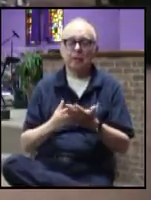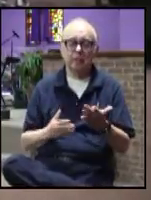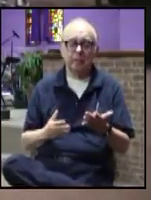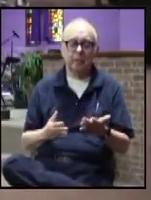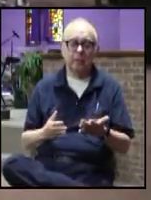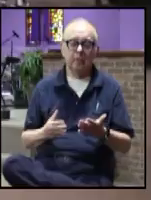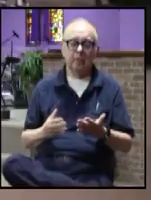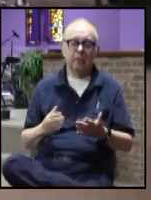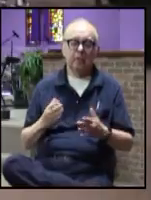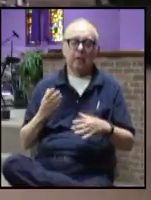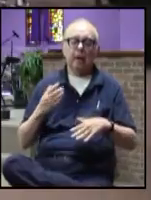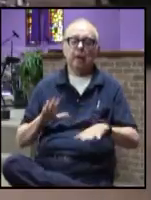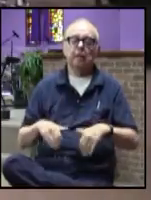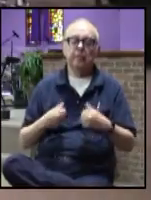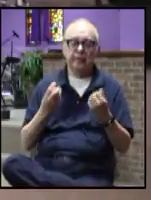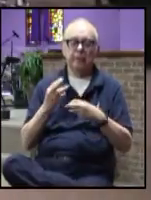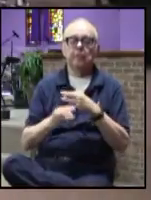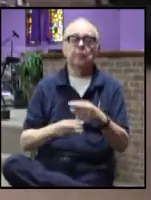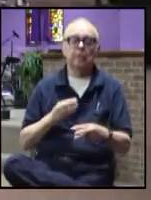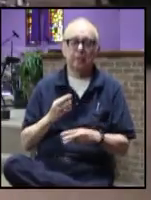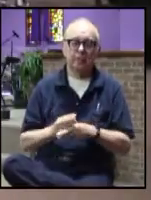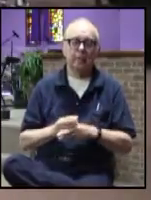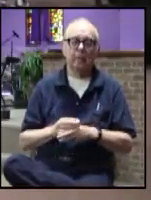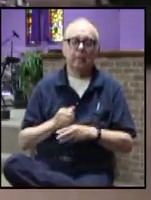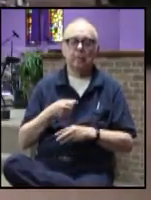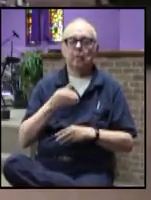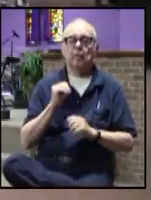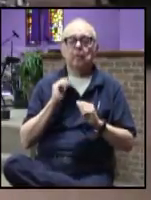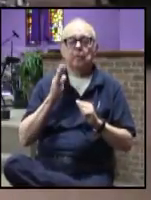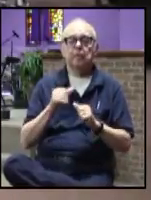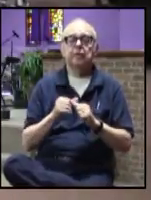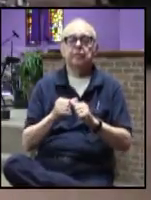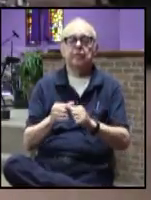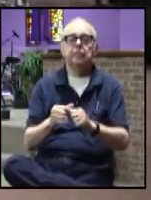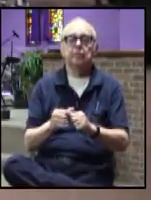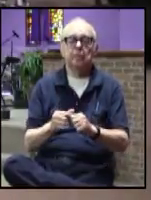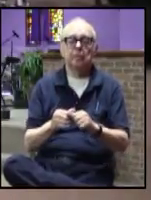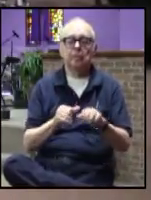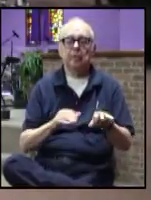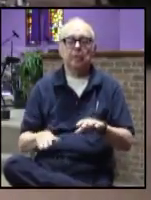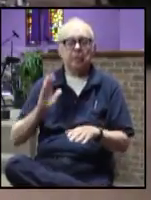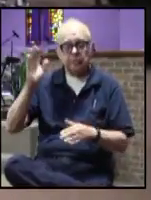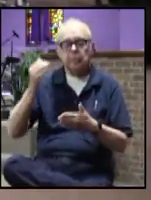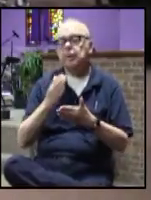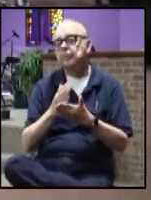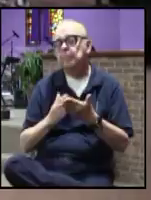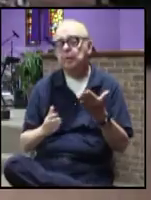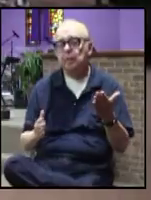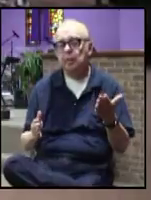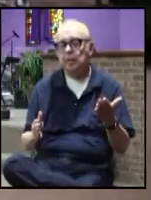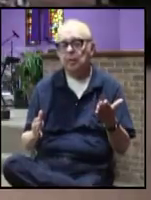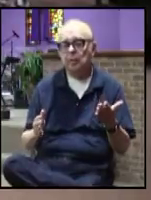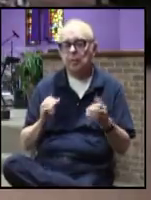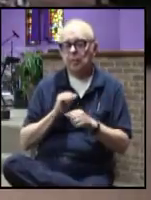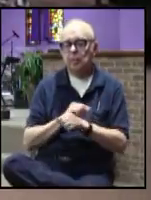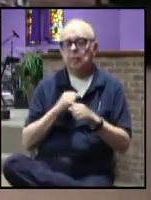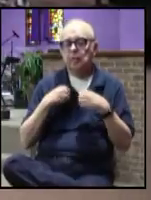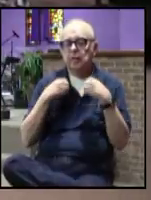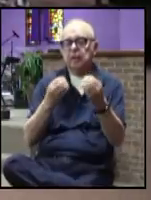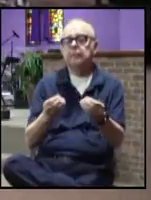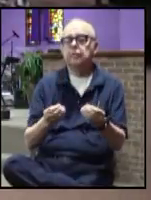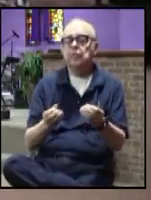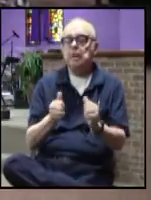as long as you're in this world, ladies and gentlemen, God will continue to do His part in working to give